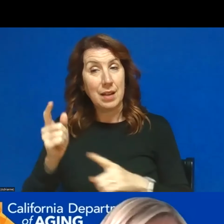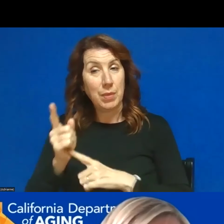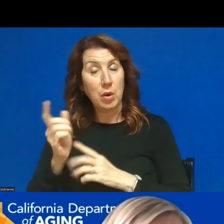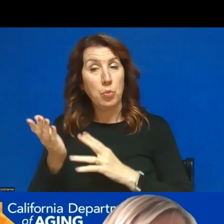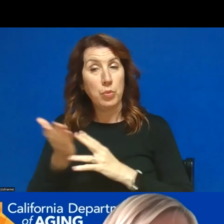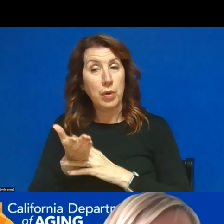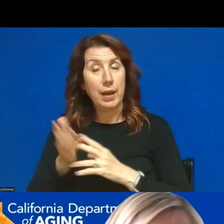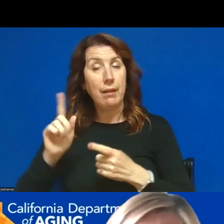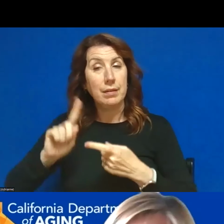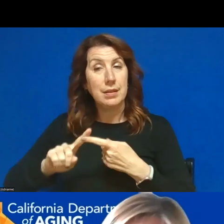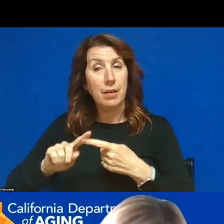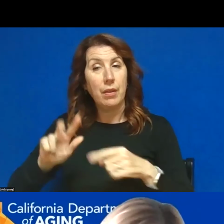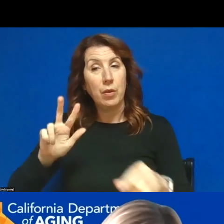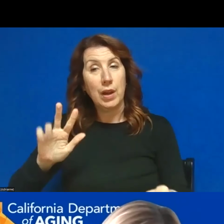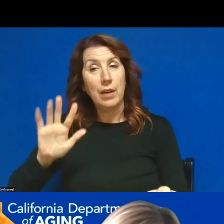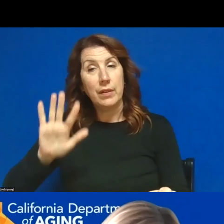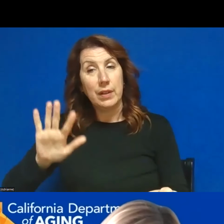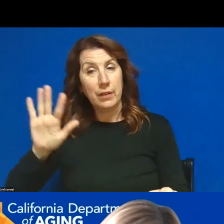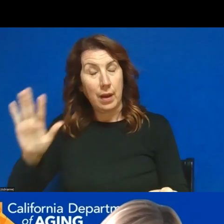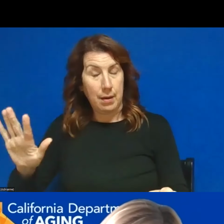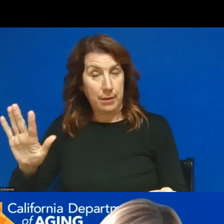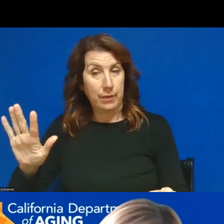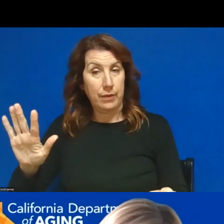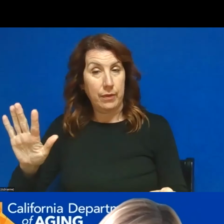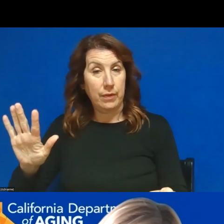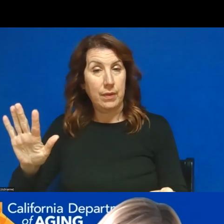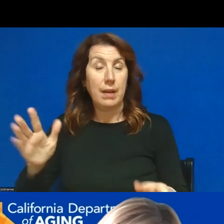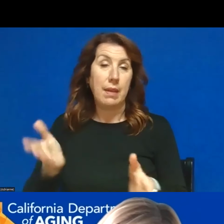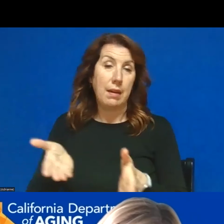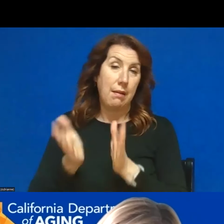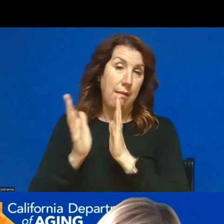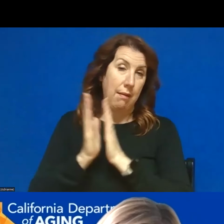until 3:55, and then we will ask our